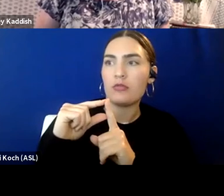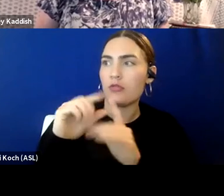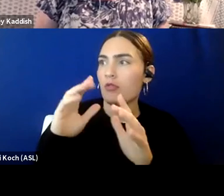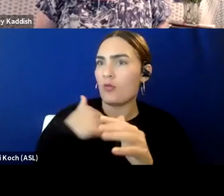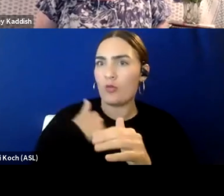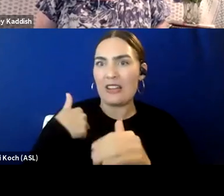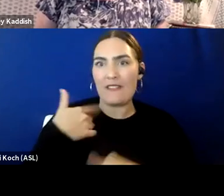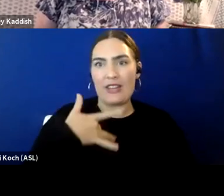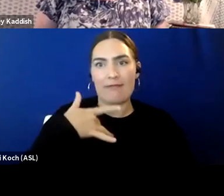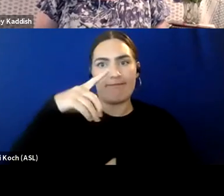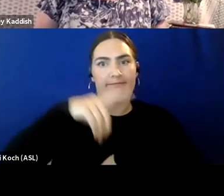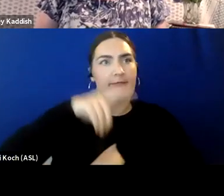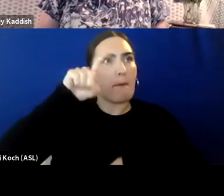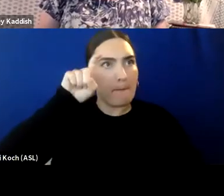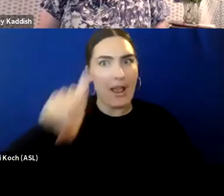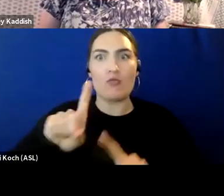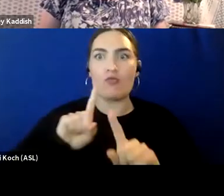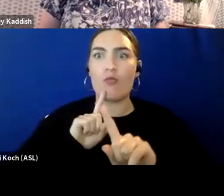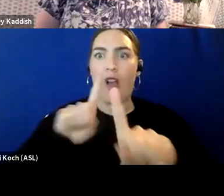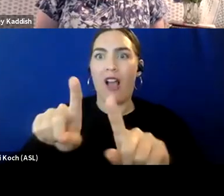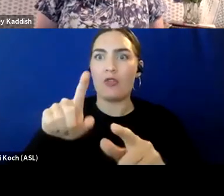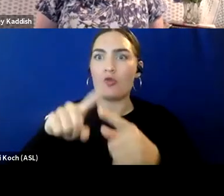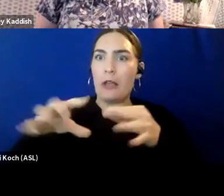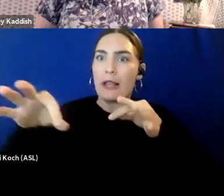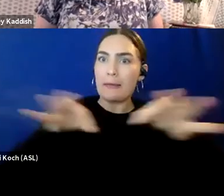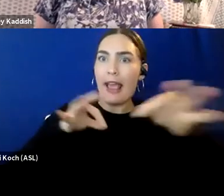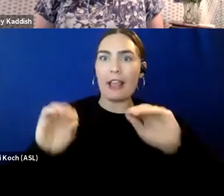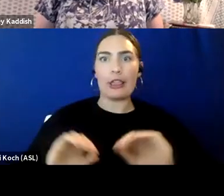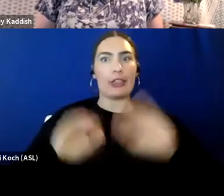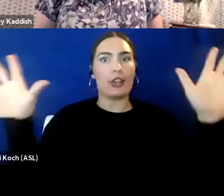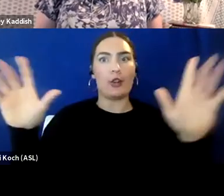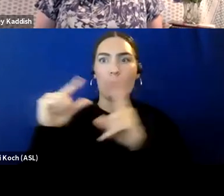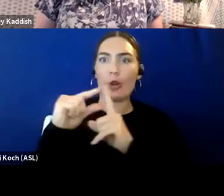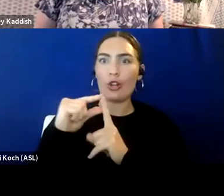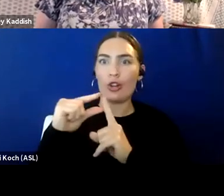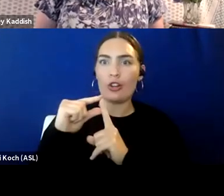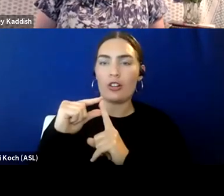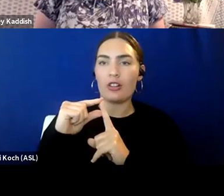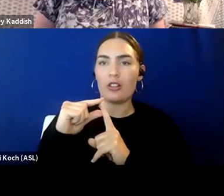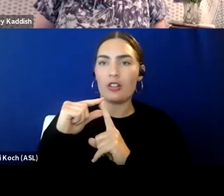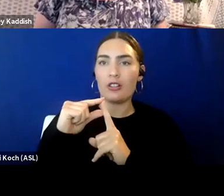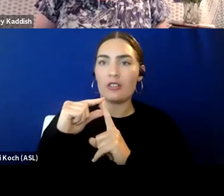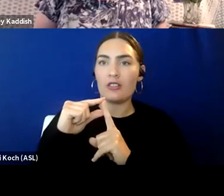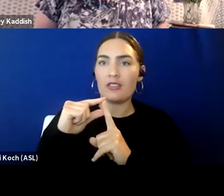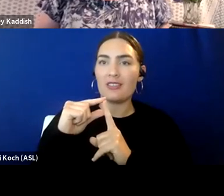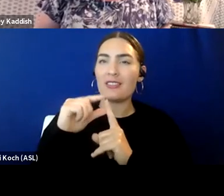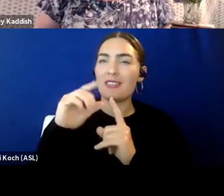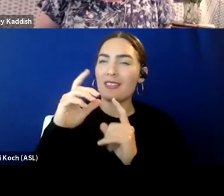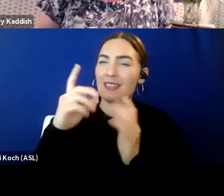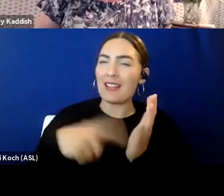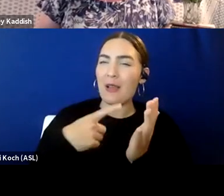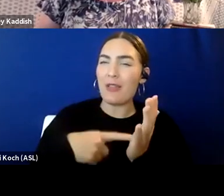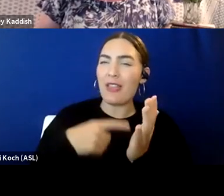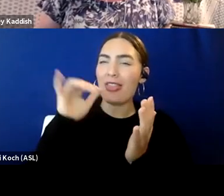into something that can be explained with words, which very often takes the path of explanation or